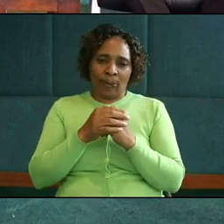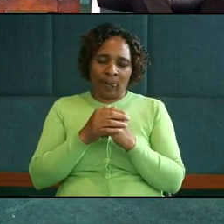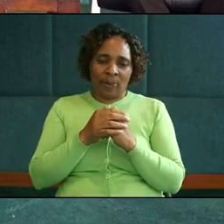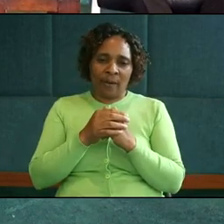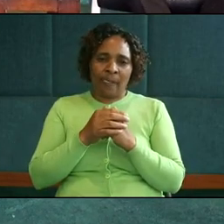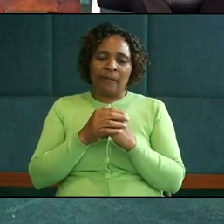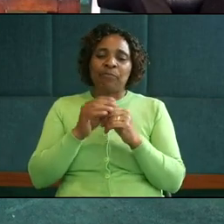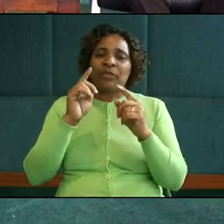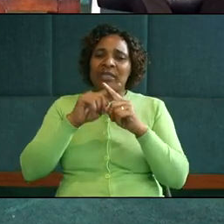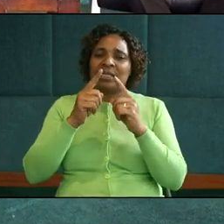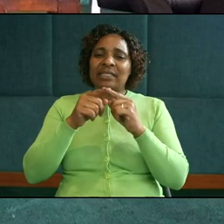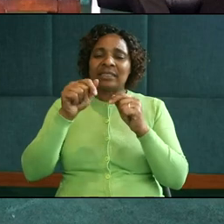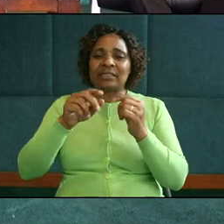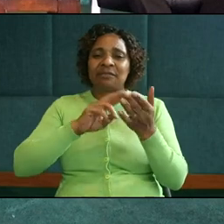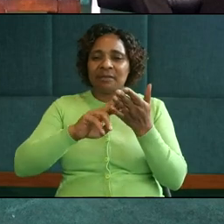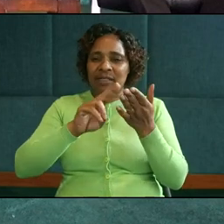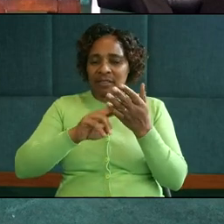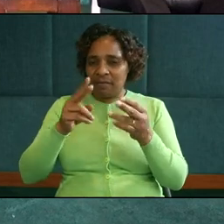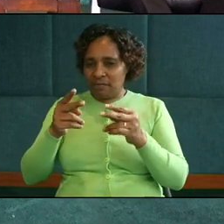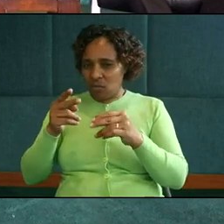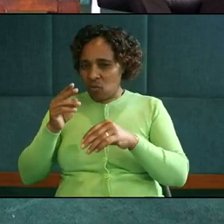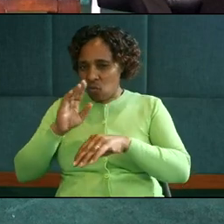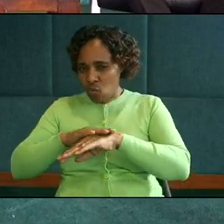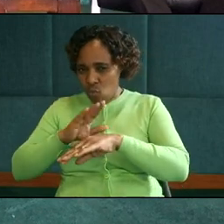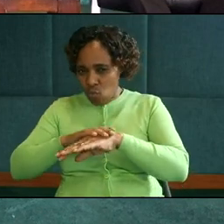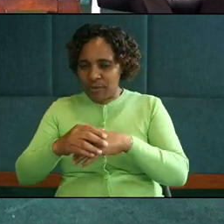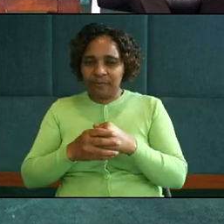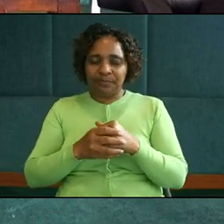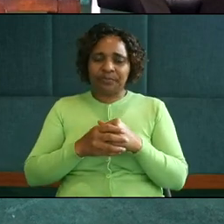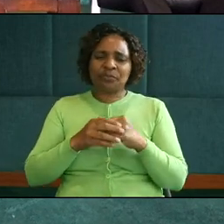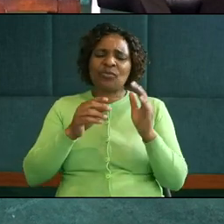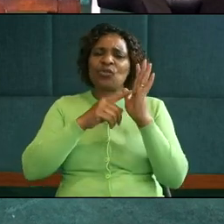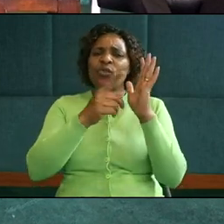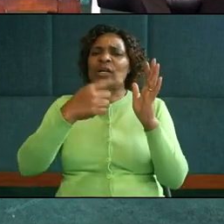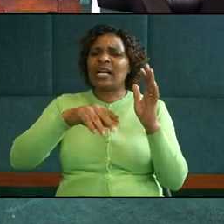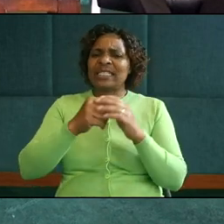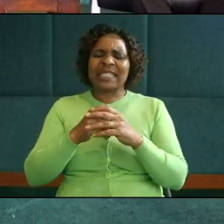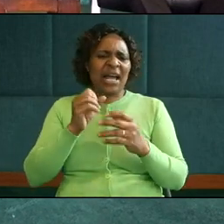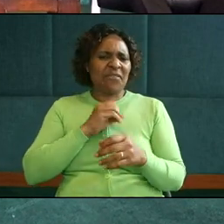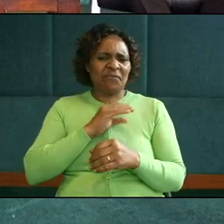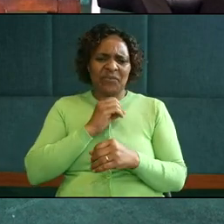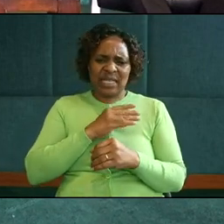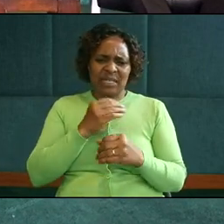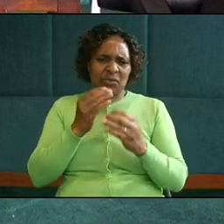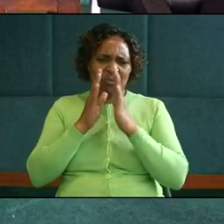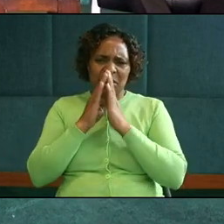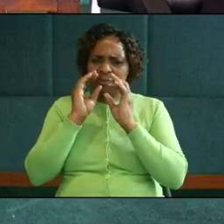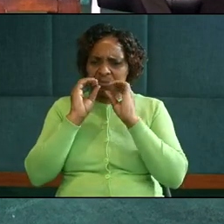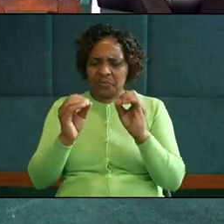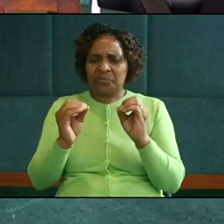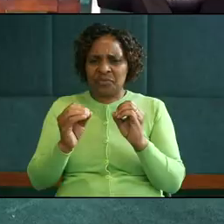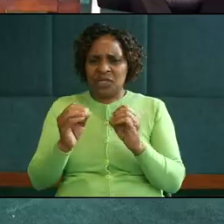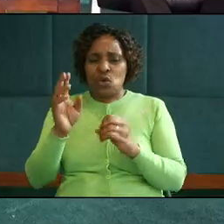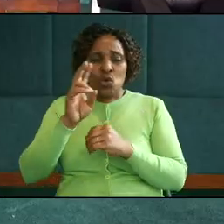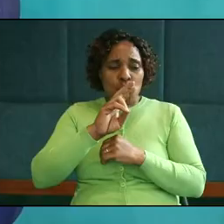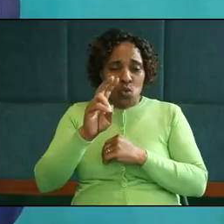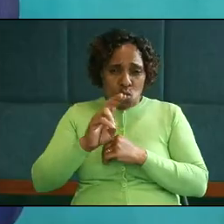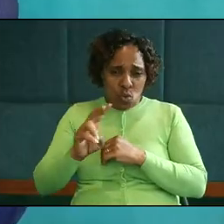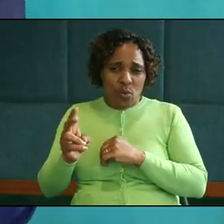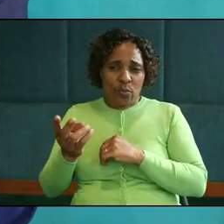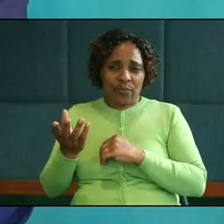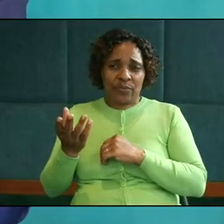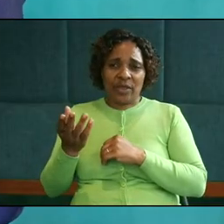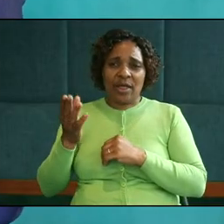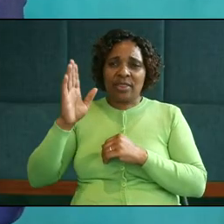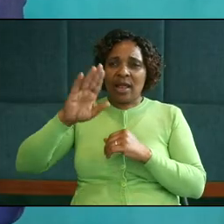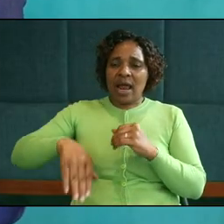Yeah, precisely. And this verse is very good. This is almost showing us that we should not be afraid to pray. You know, you look at